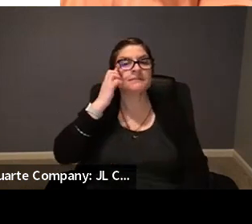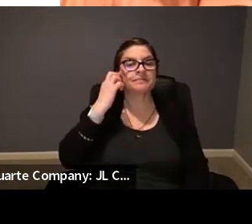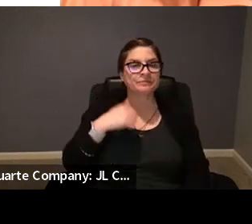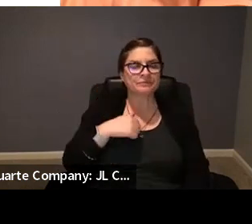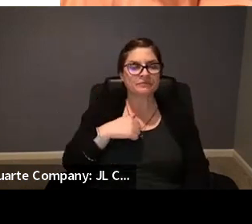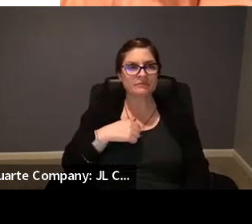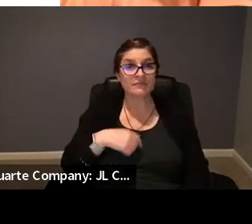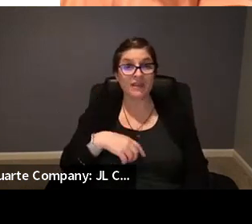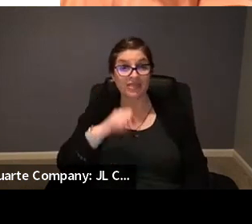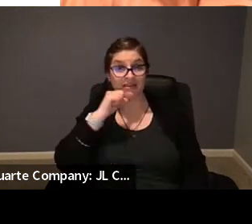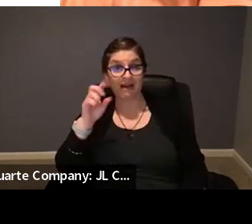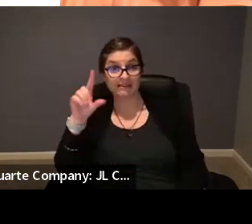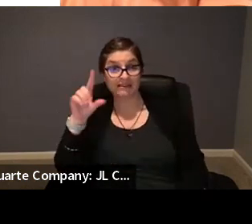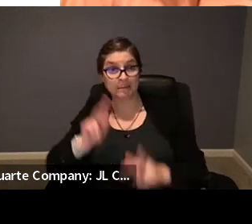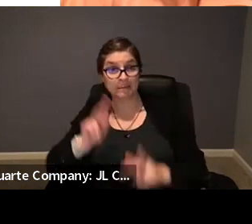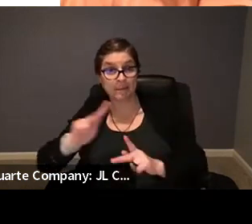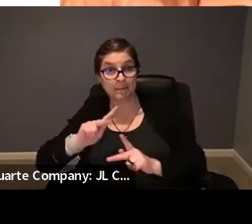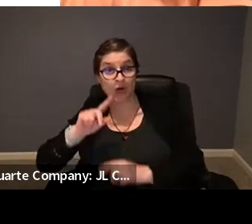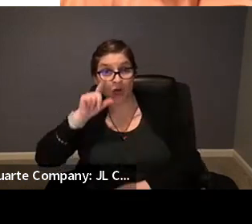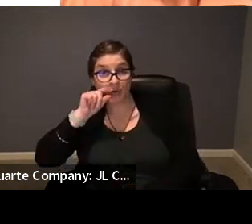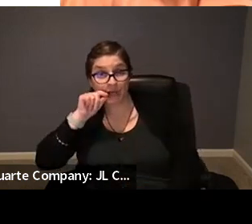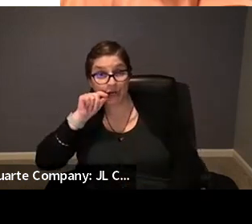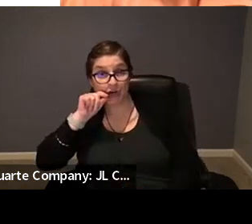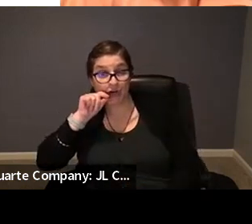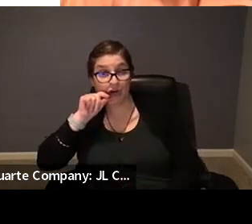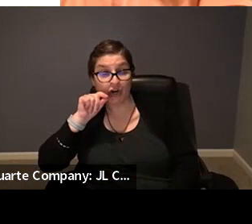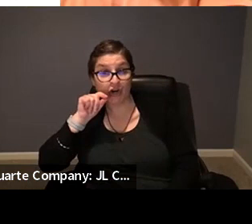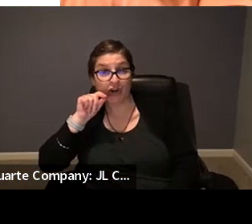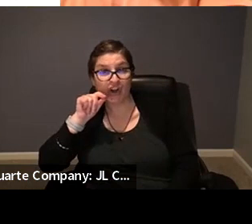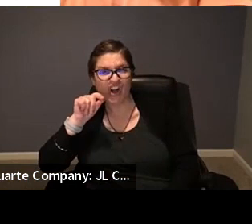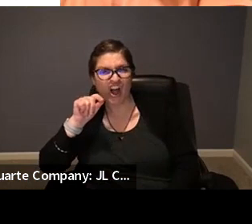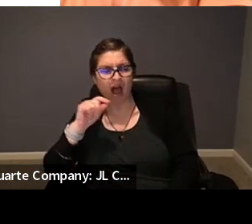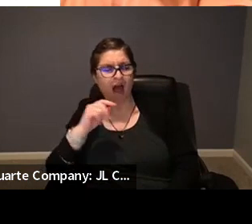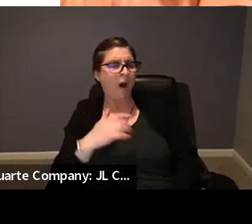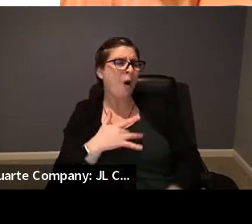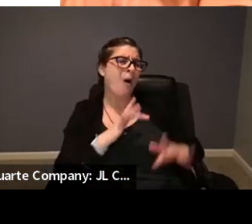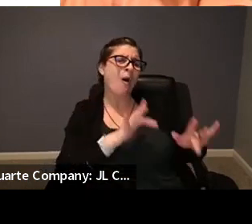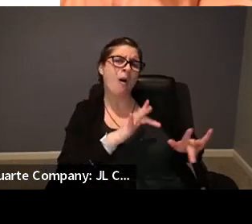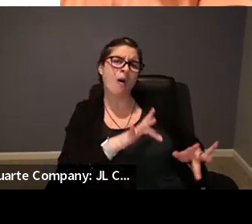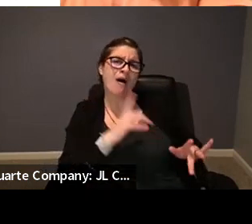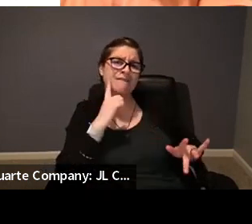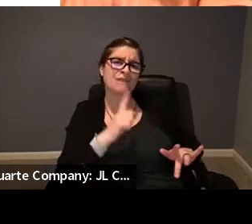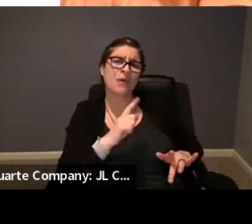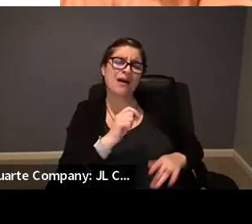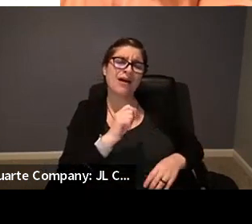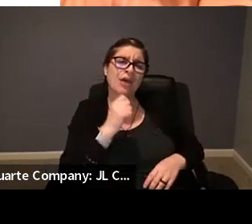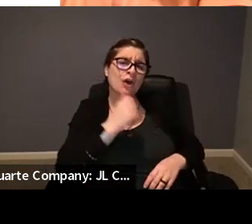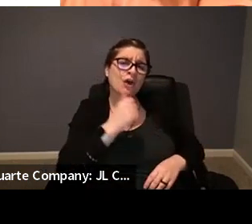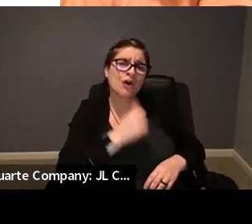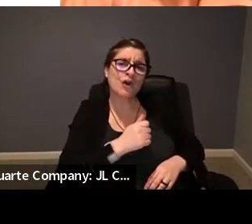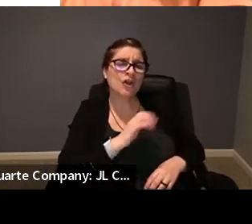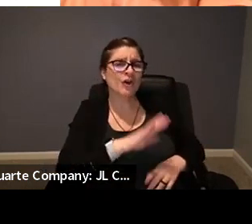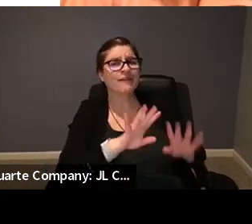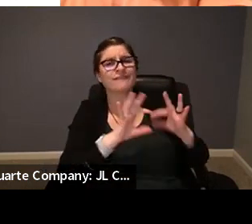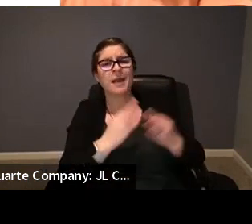all the non-disabled people on Twitter were like, I feel so bad for her that her family's such a burden on